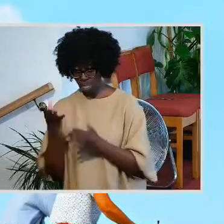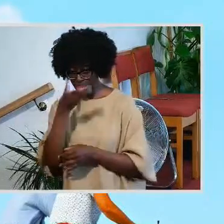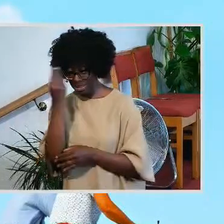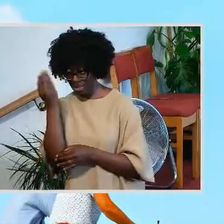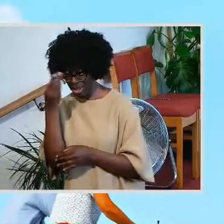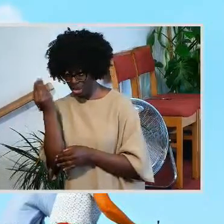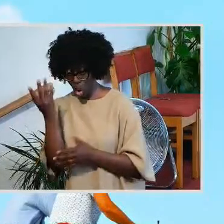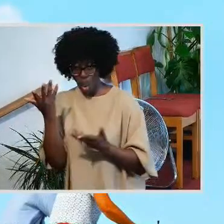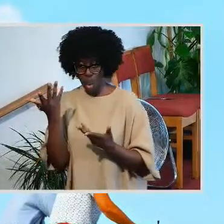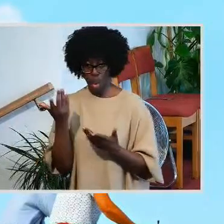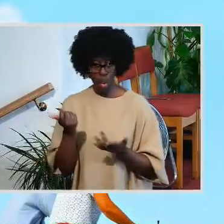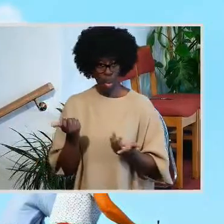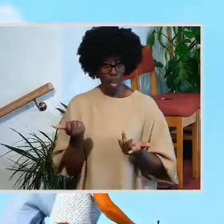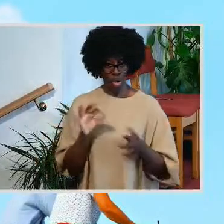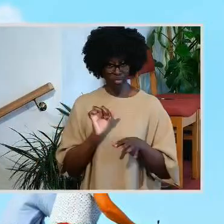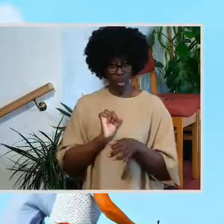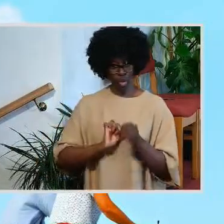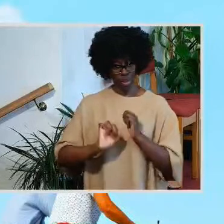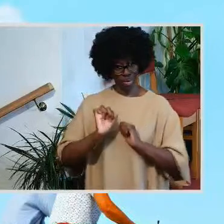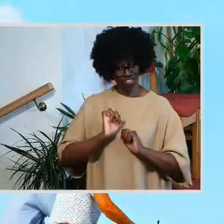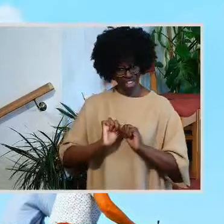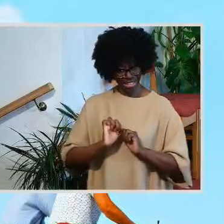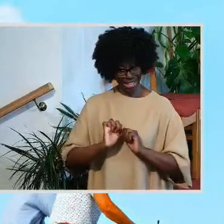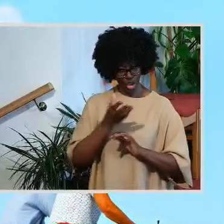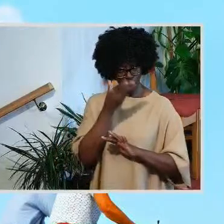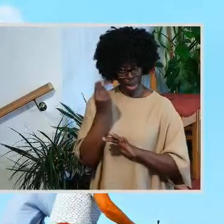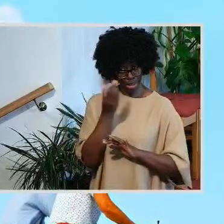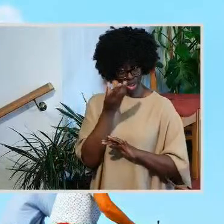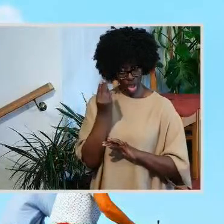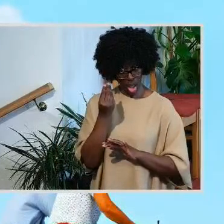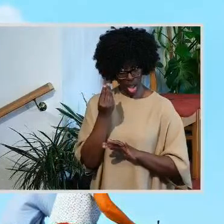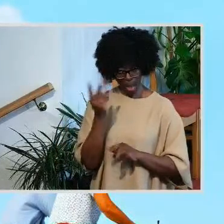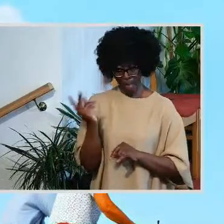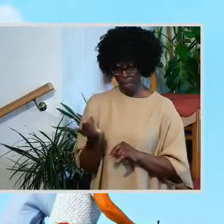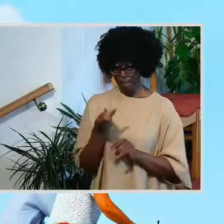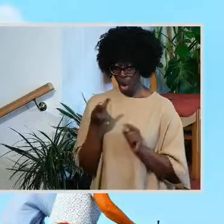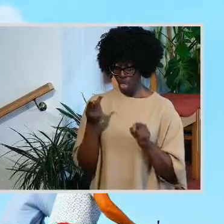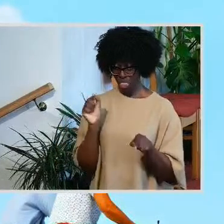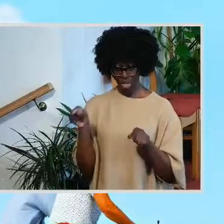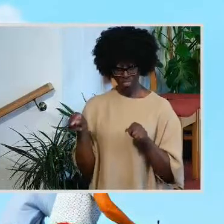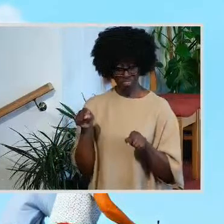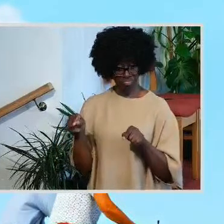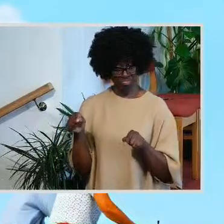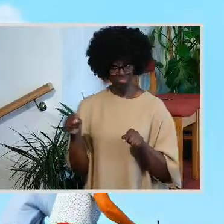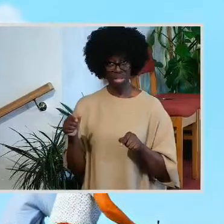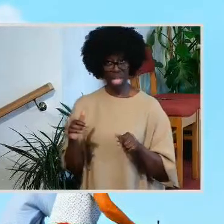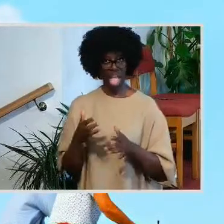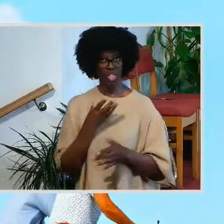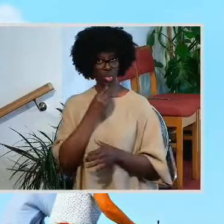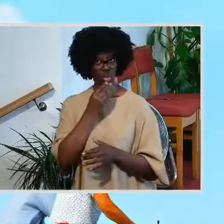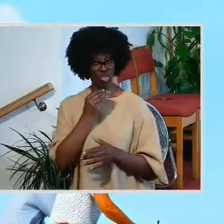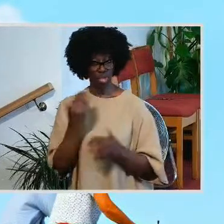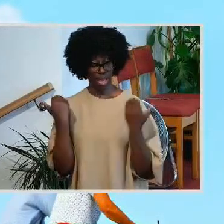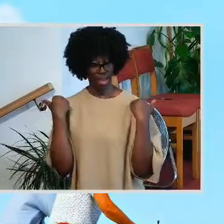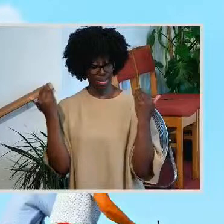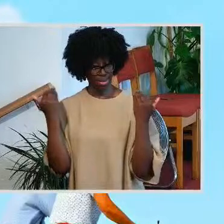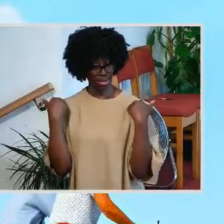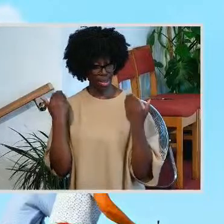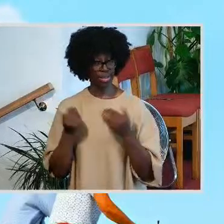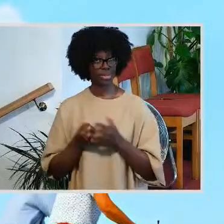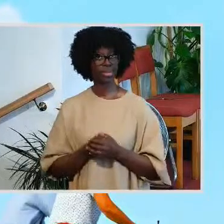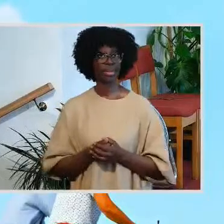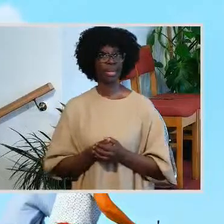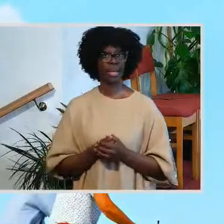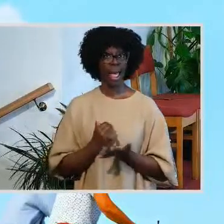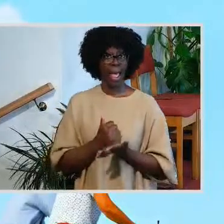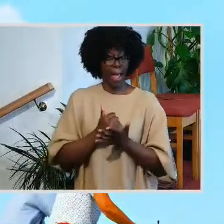preventing dementia. So when we increase our levels of activity, we increase our blood circulation all over our body and also to the brain.